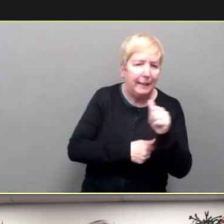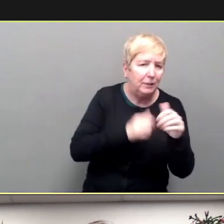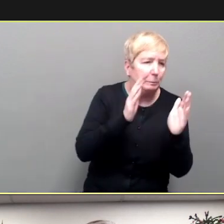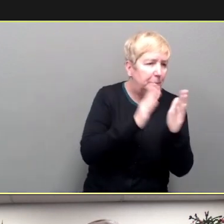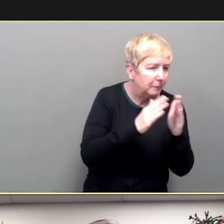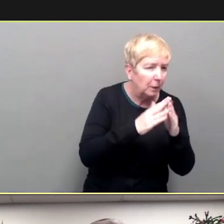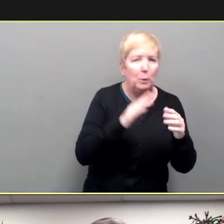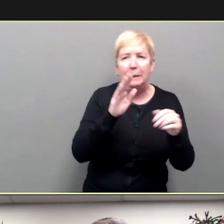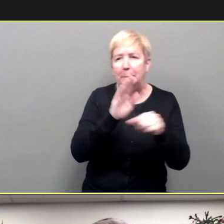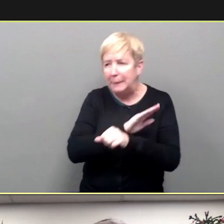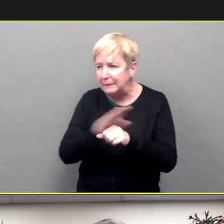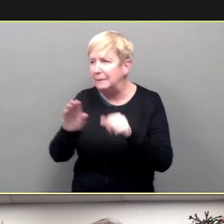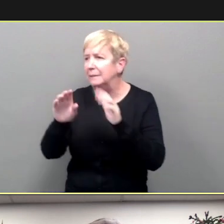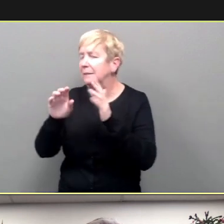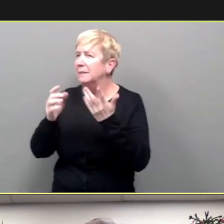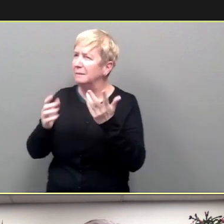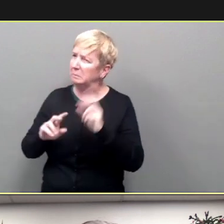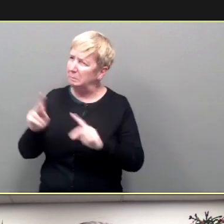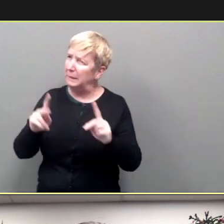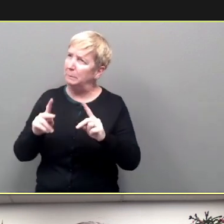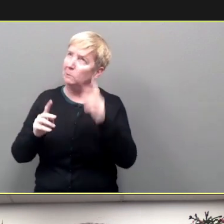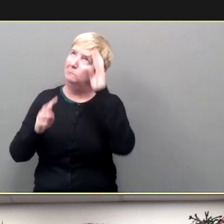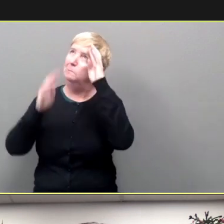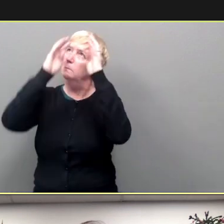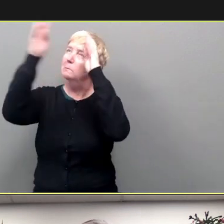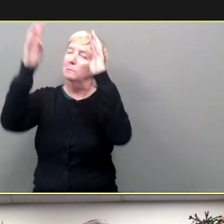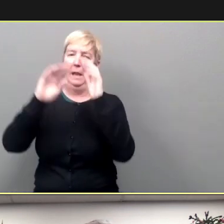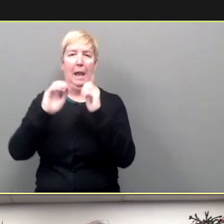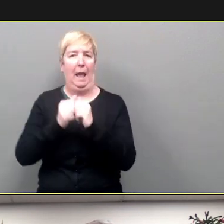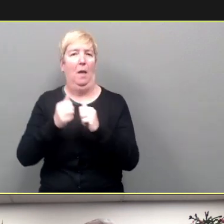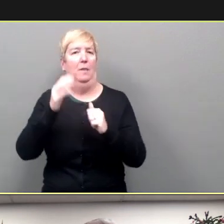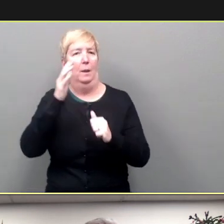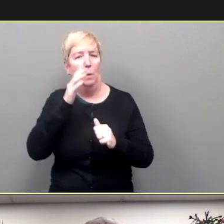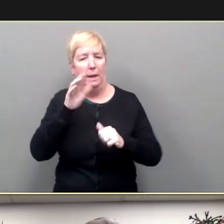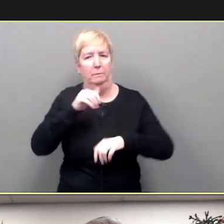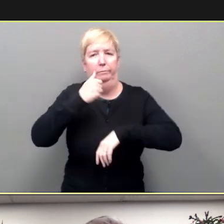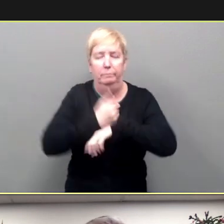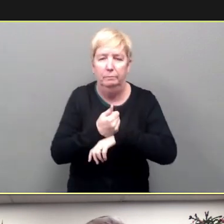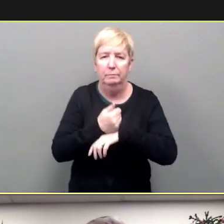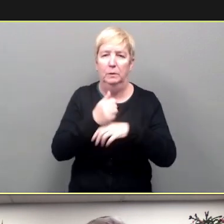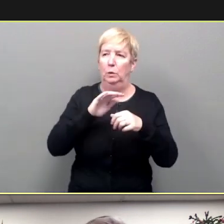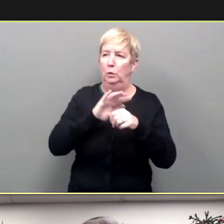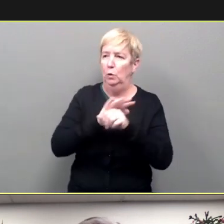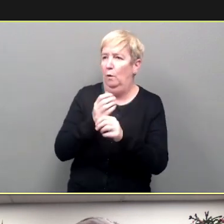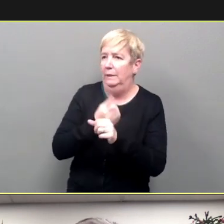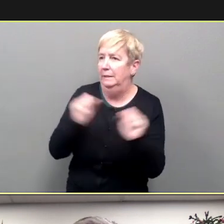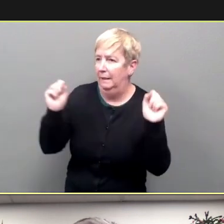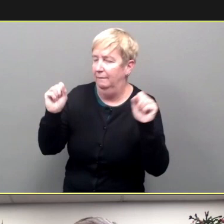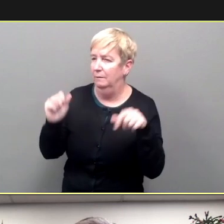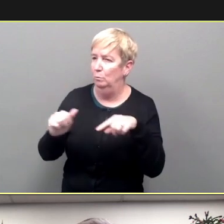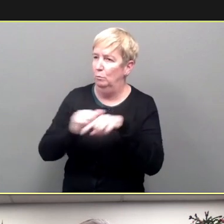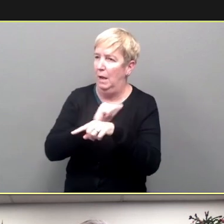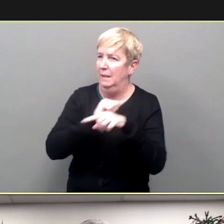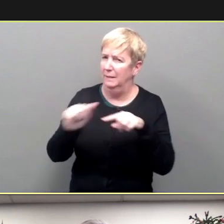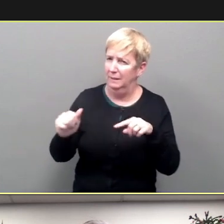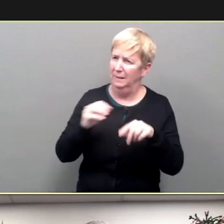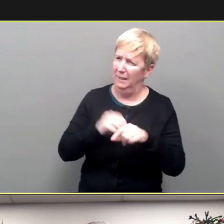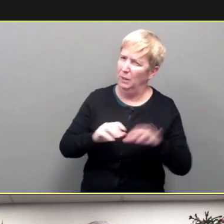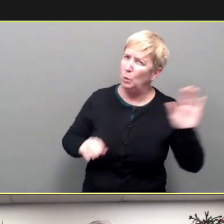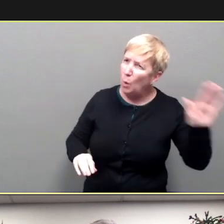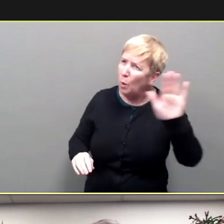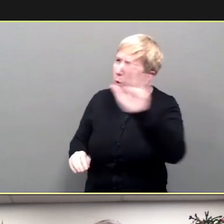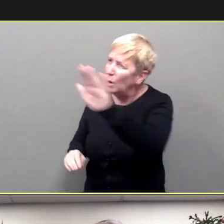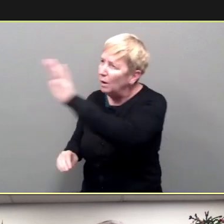and groups like this take up the cause and operate really COVID-safe venues